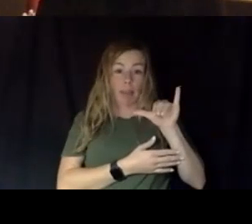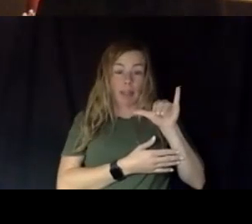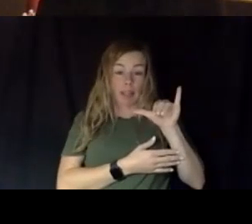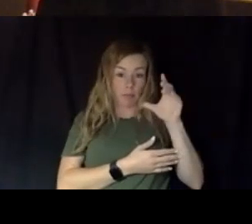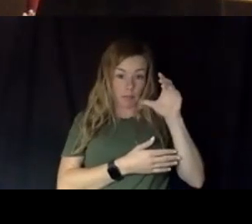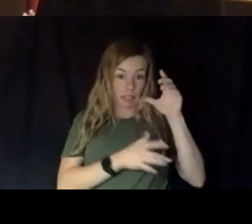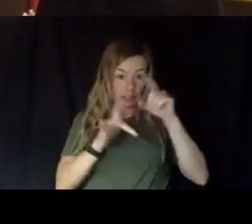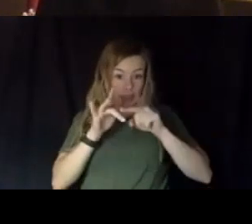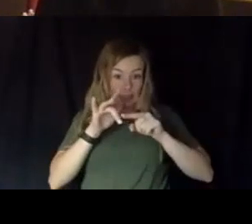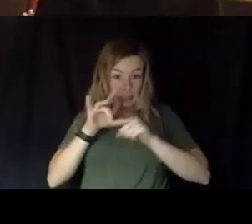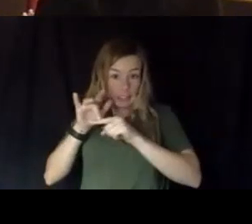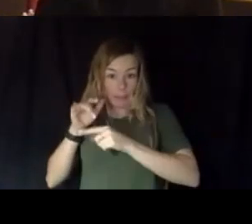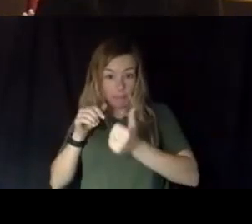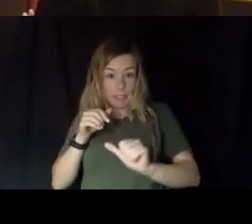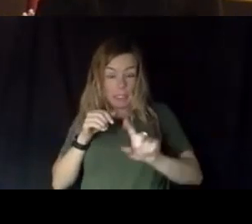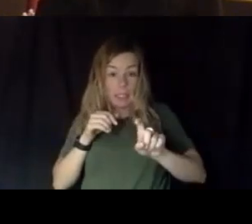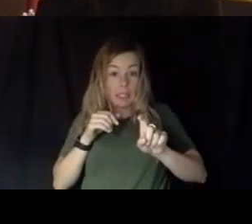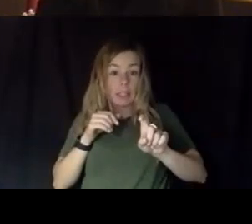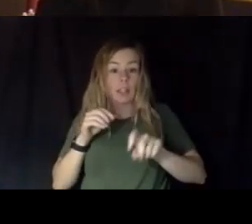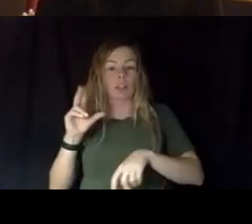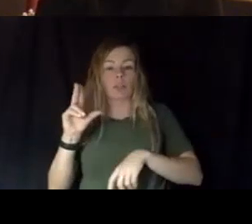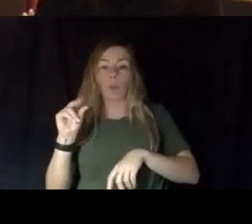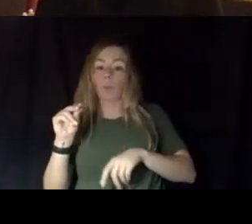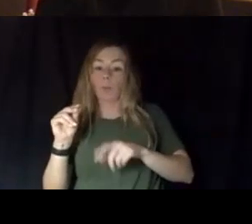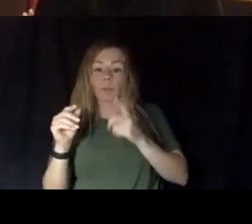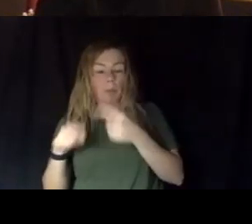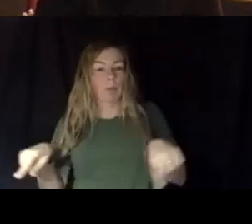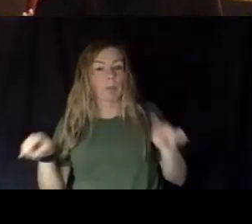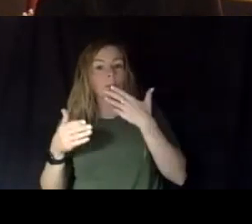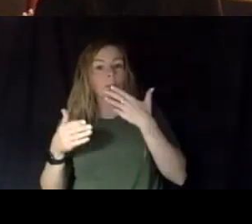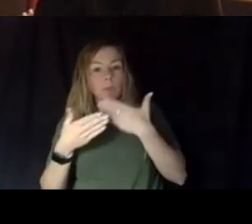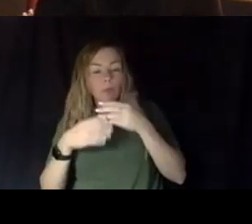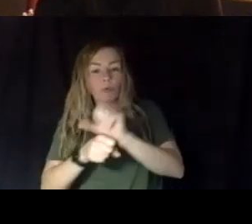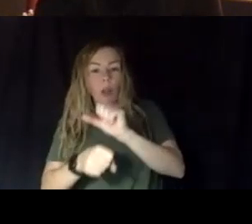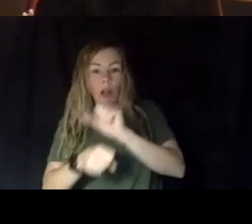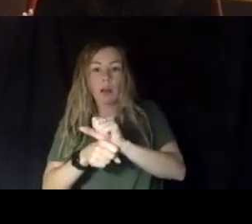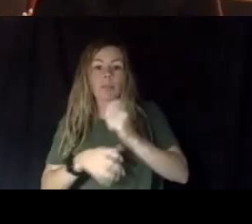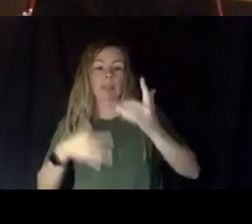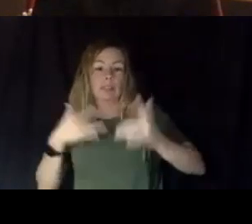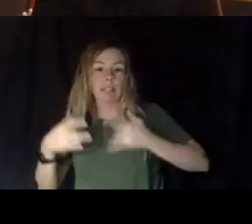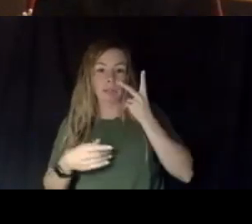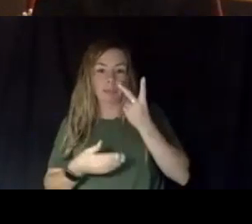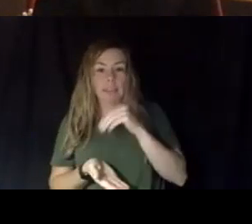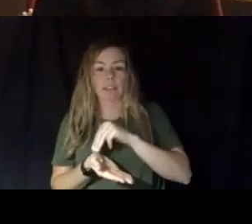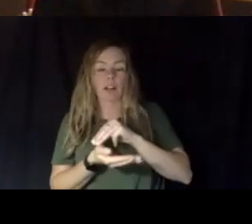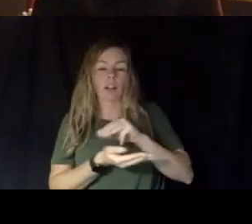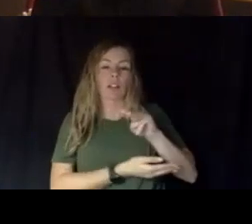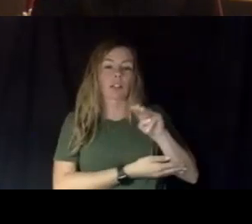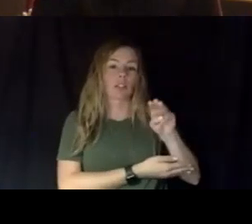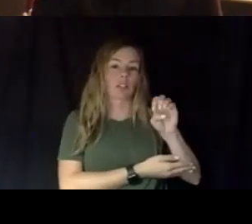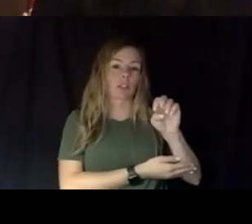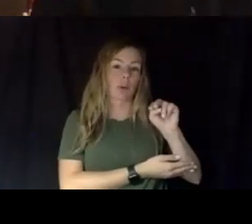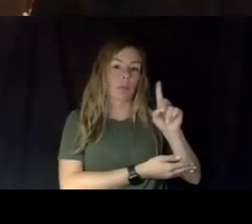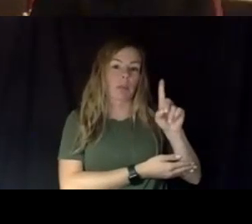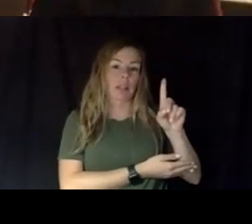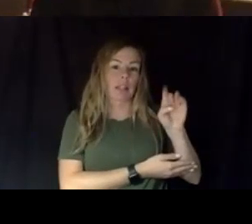Nope, I think you did a great job. Everybody did a great job. And we look forward to seeing Dr. Mendez again. Yeah. Thank you, Thank Lucy. you.